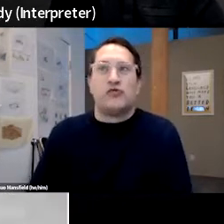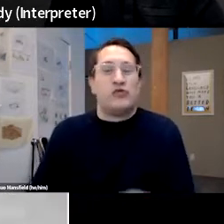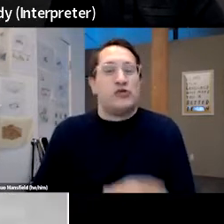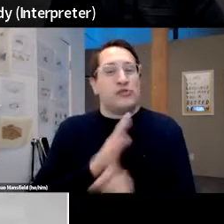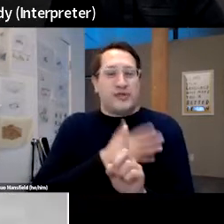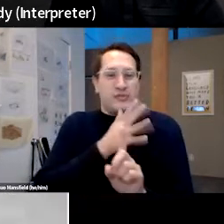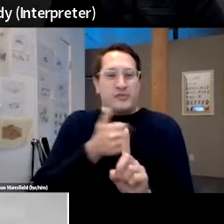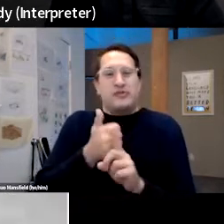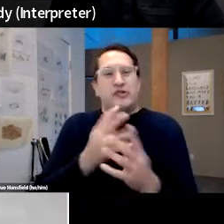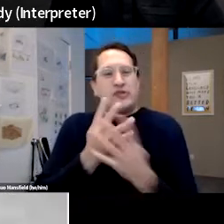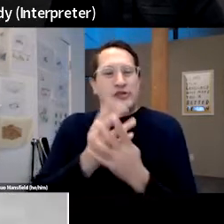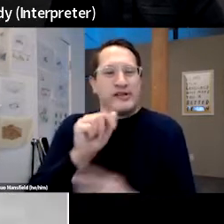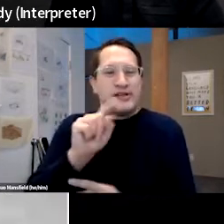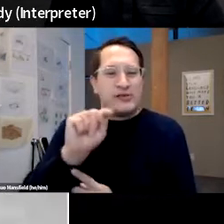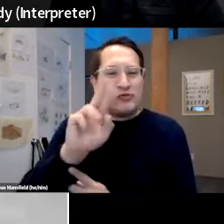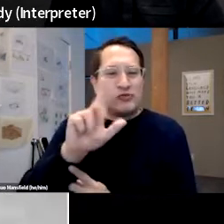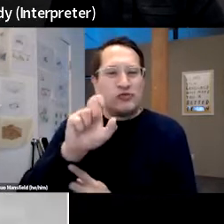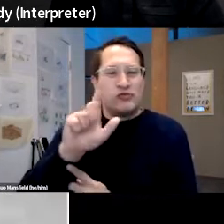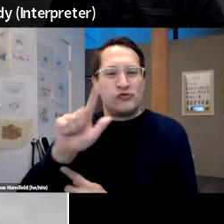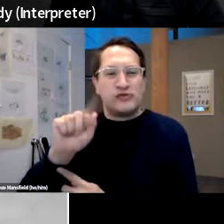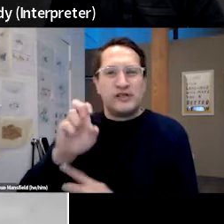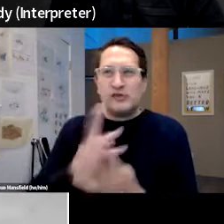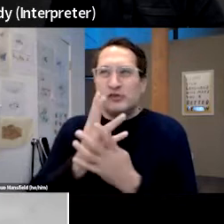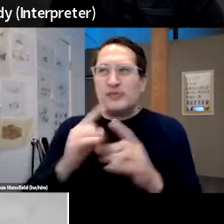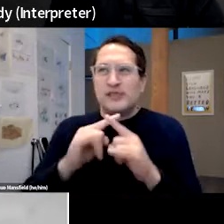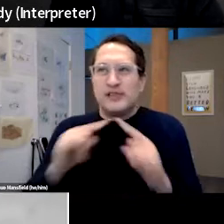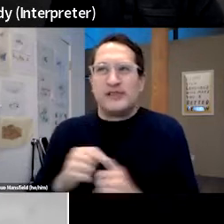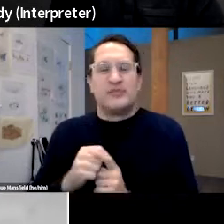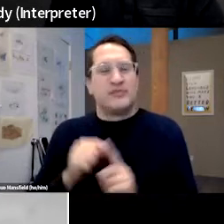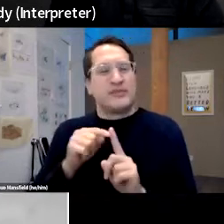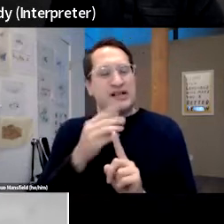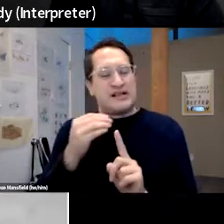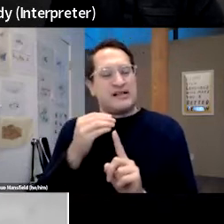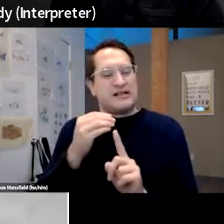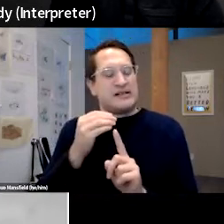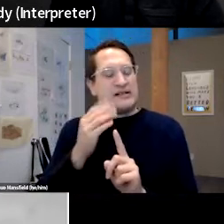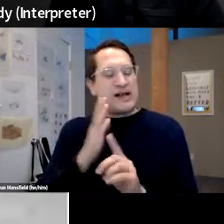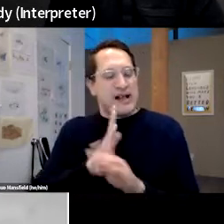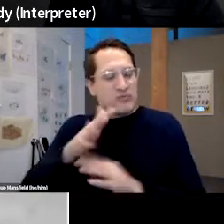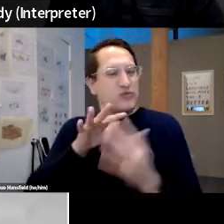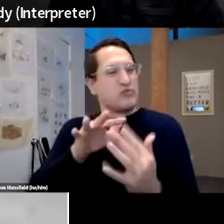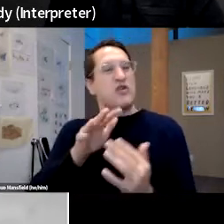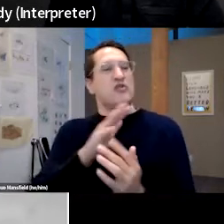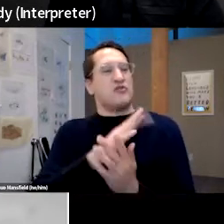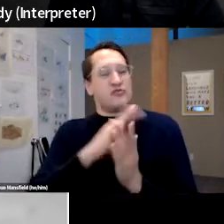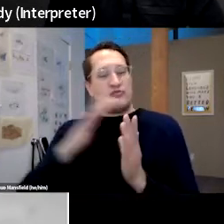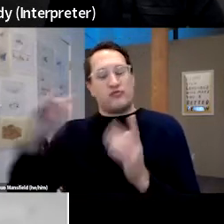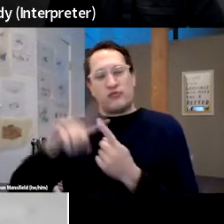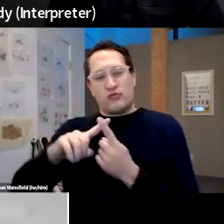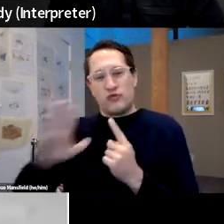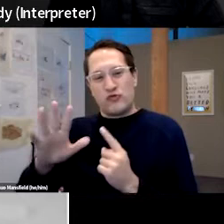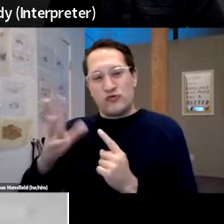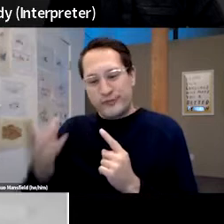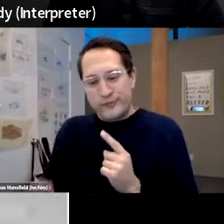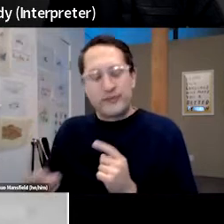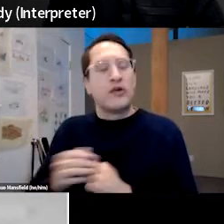including my grandmother. My grandmother was incarcerated at Tule Lake, the internment camp. After the